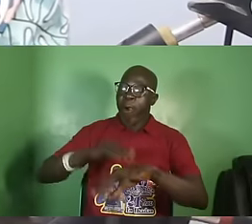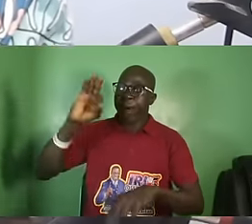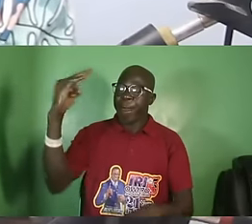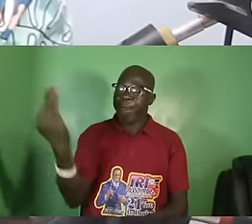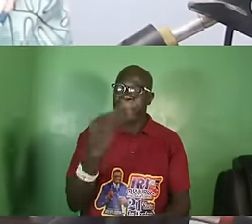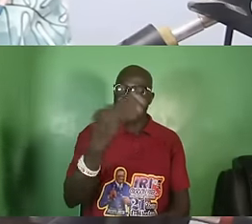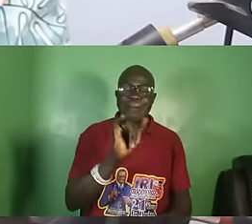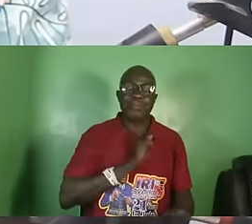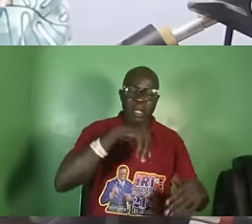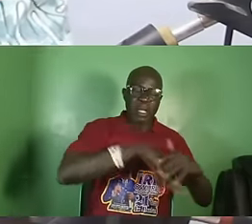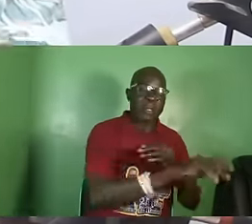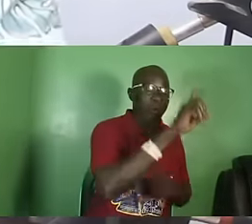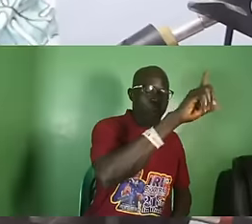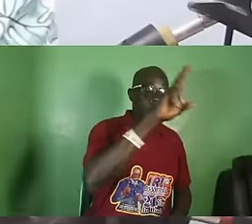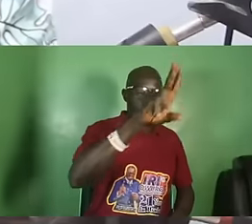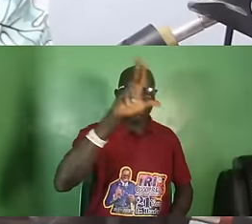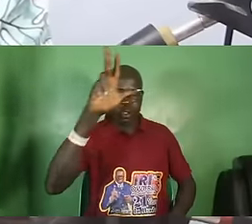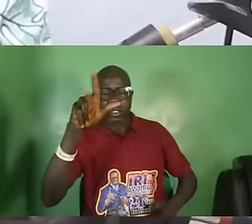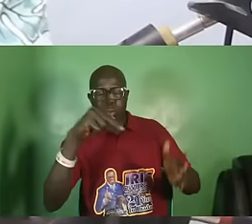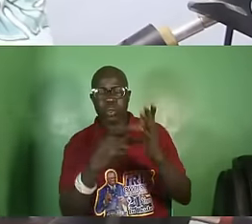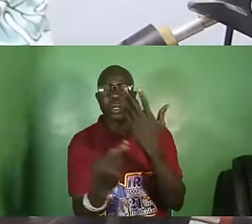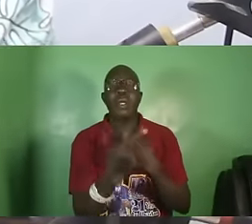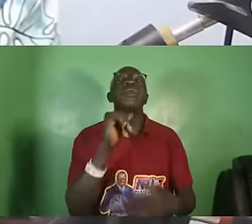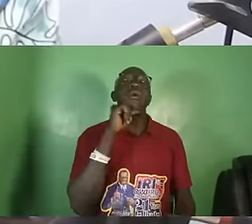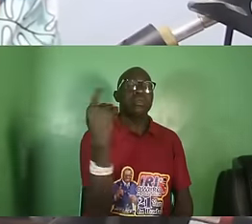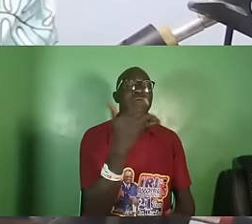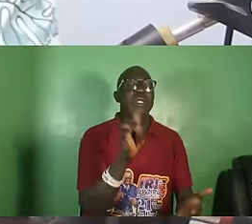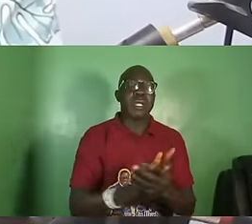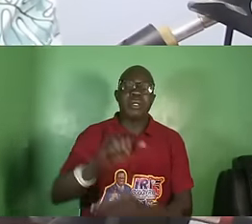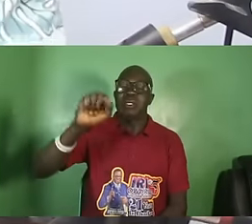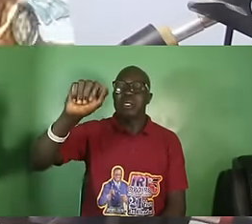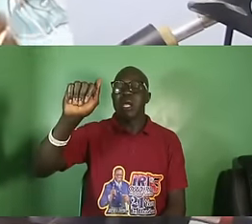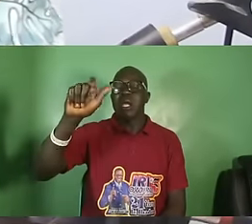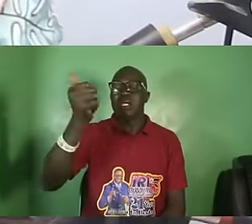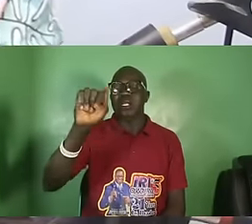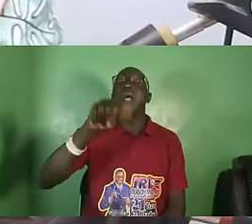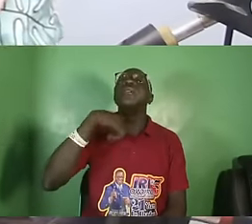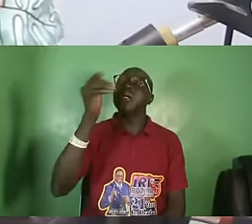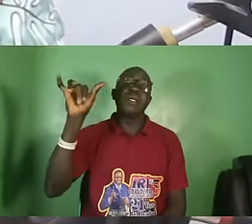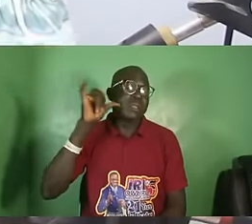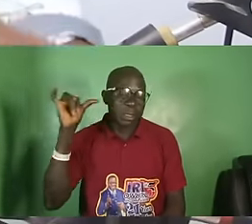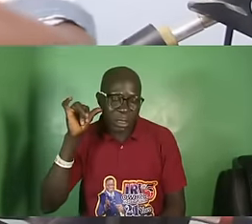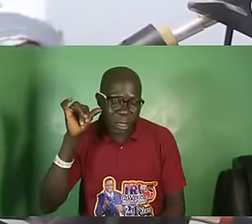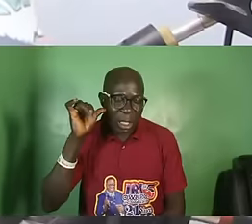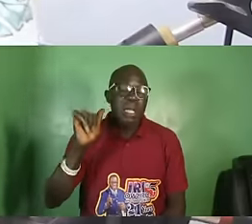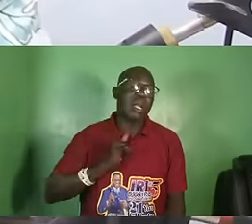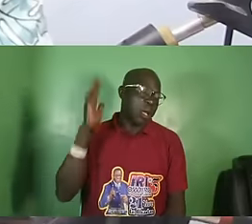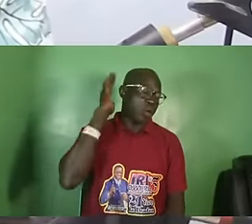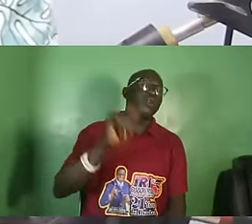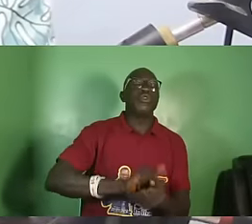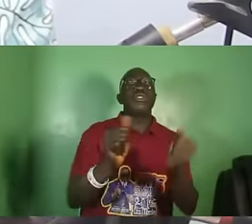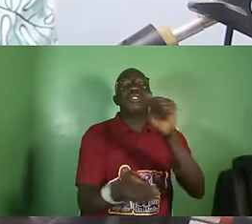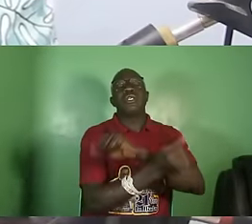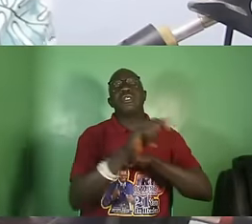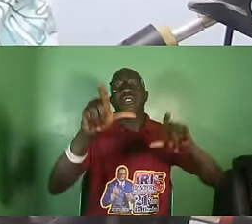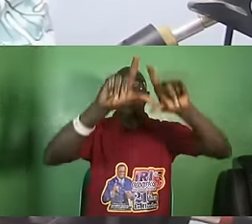on Friday. I will move it to present that program 1-2-3. This is Shagam. In Shagam. I said yesterday that I